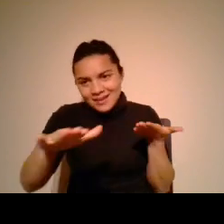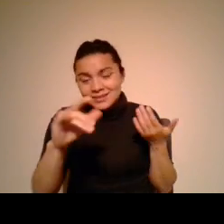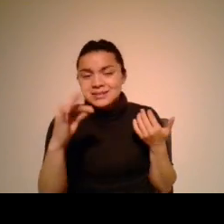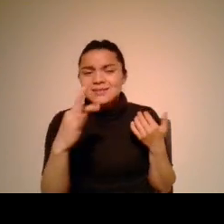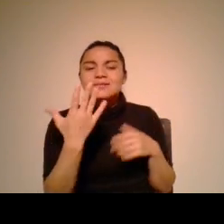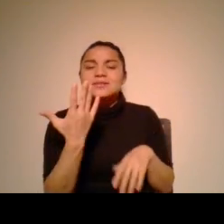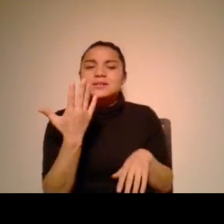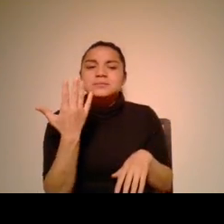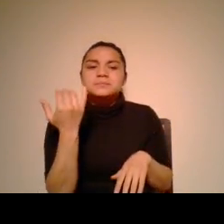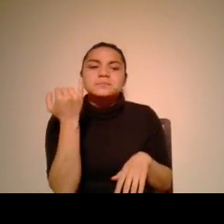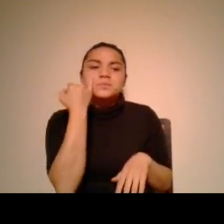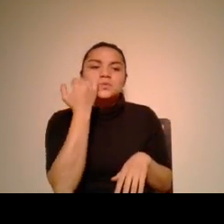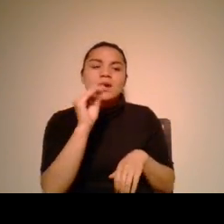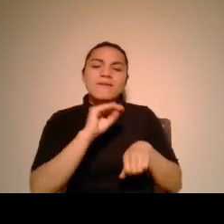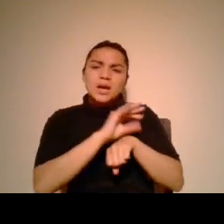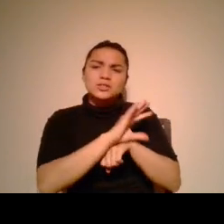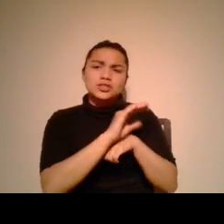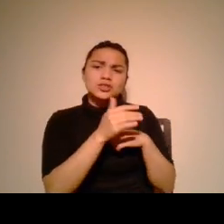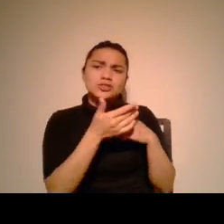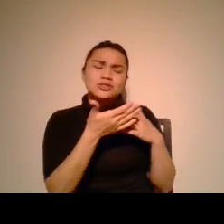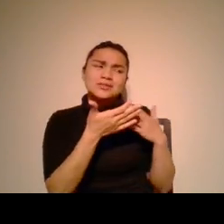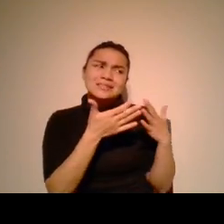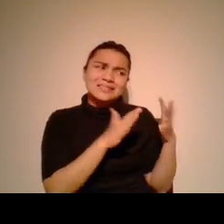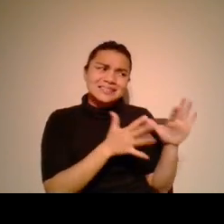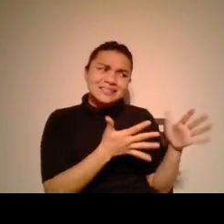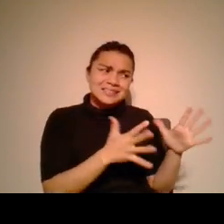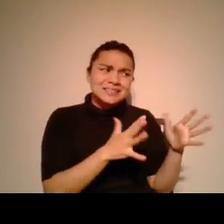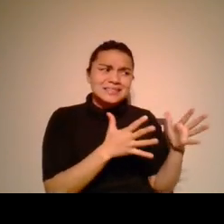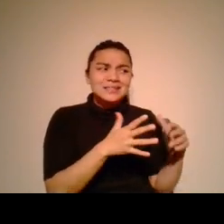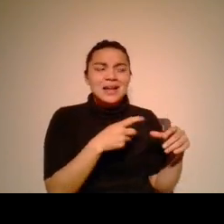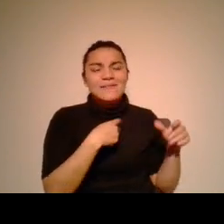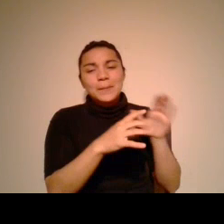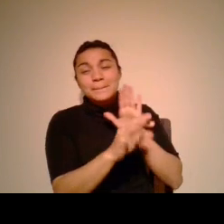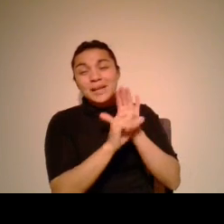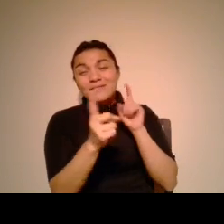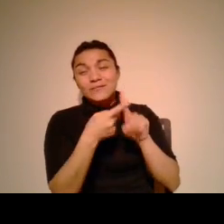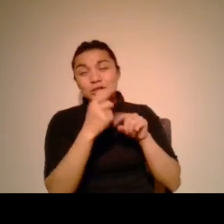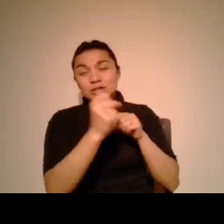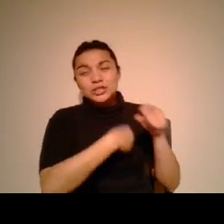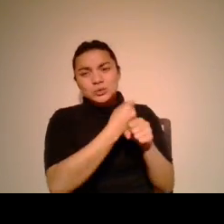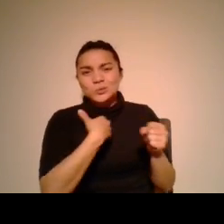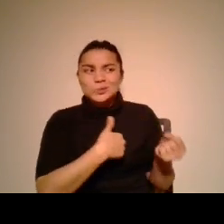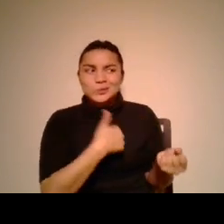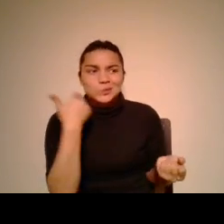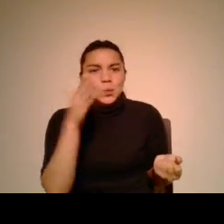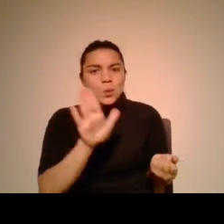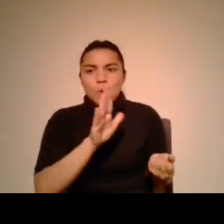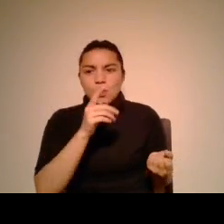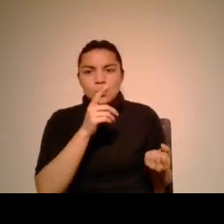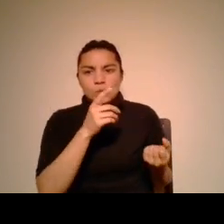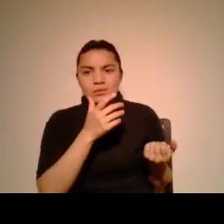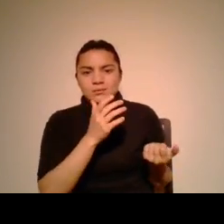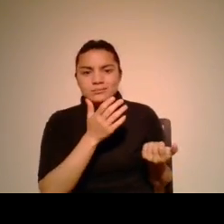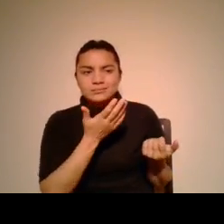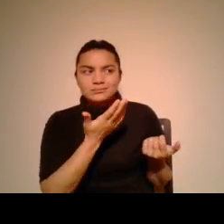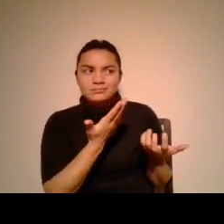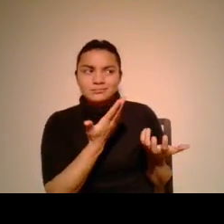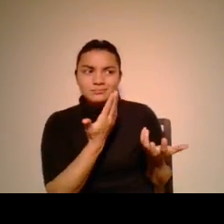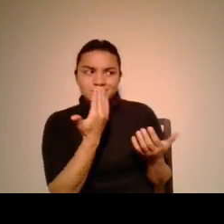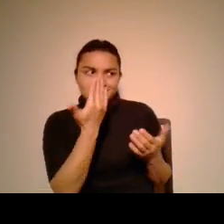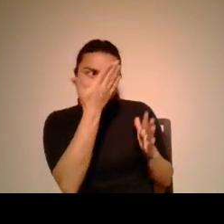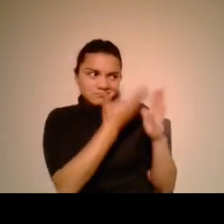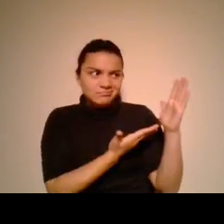so a lot of us have to pick advisors in our first year, and we don't know faculty that well. If your advisor is not getting better over